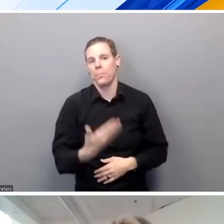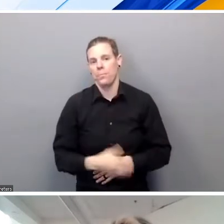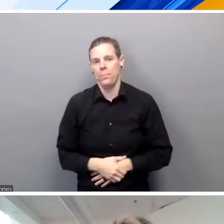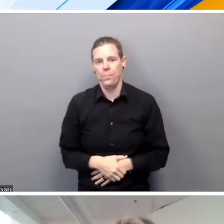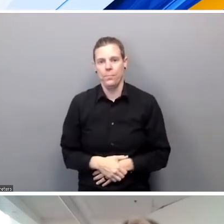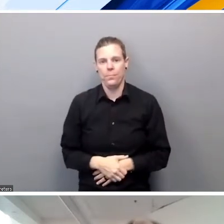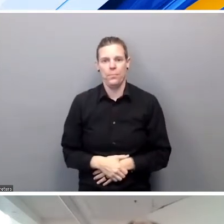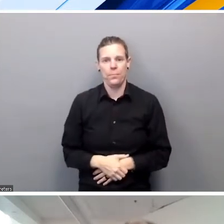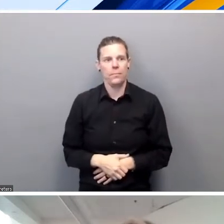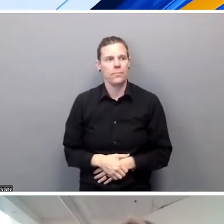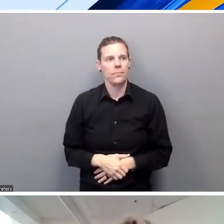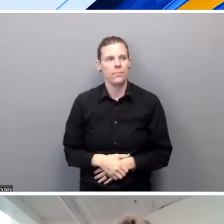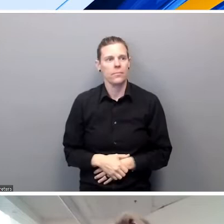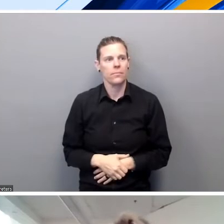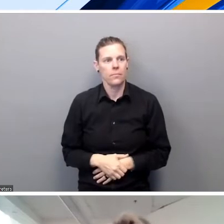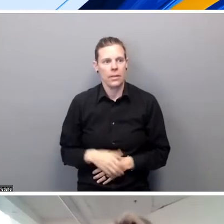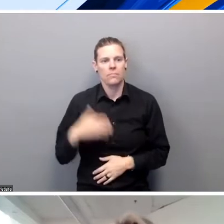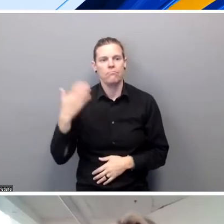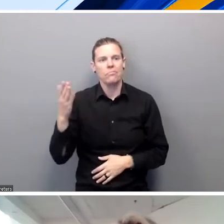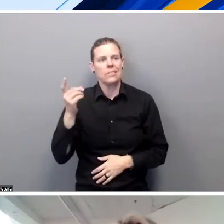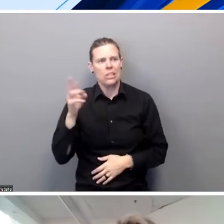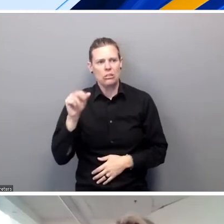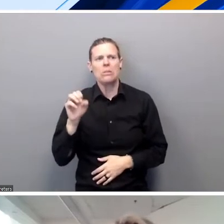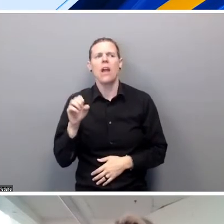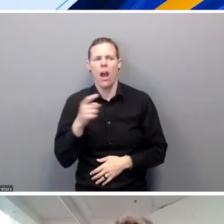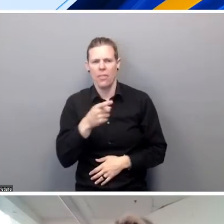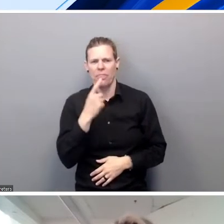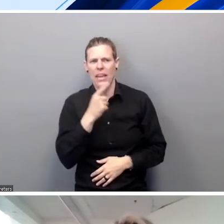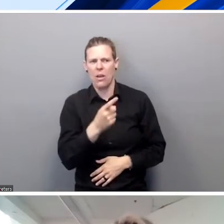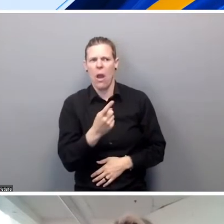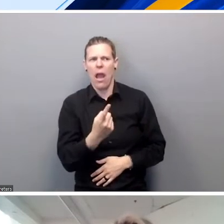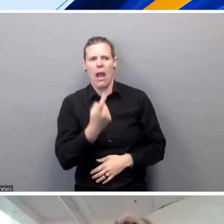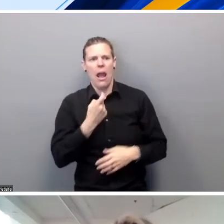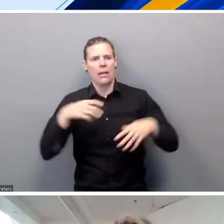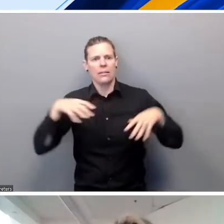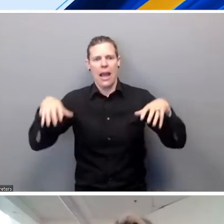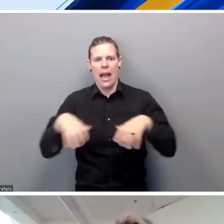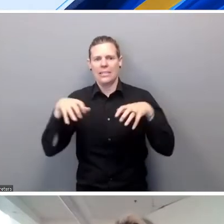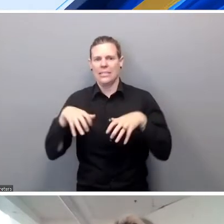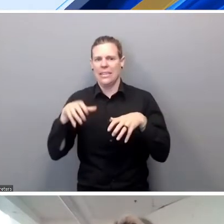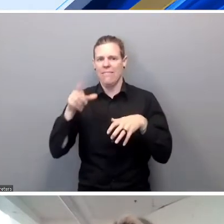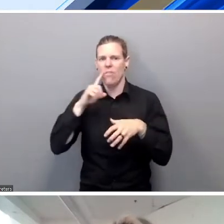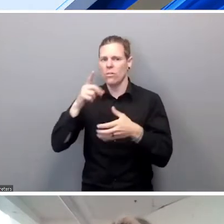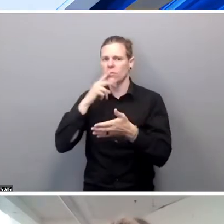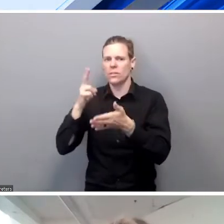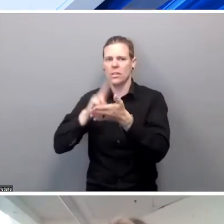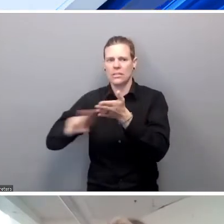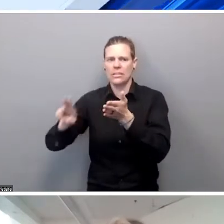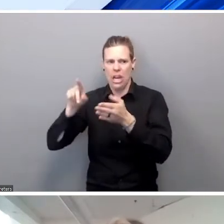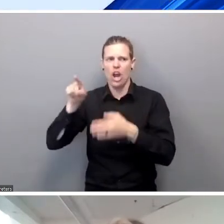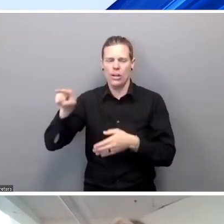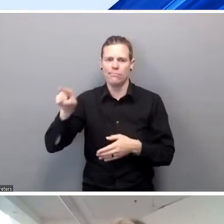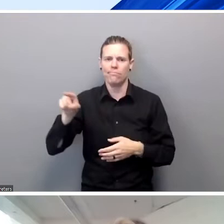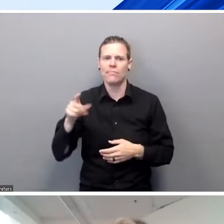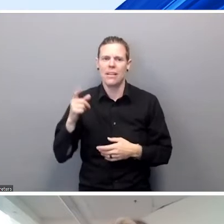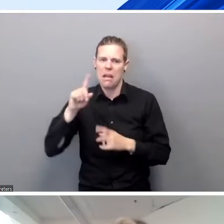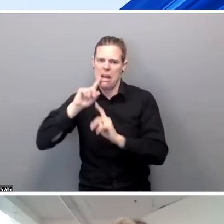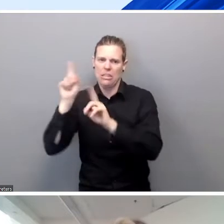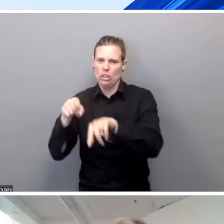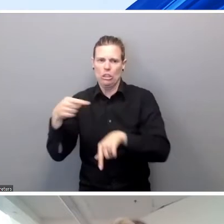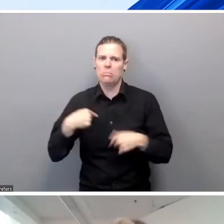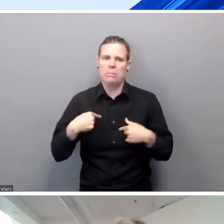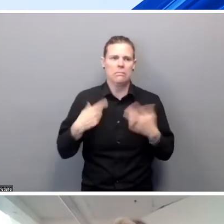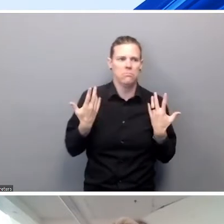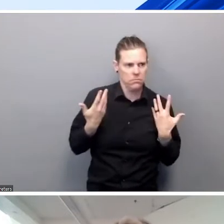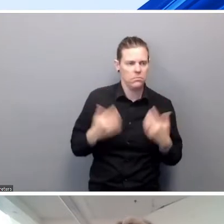pretty sure you're asking the Dr. Scrace, who's the acting Secretary of Health, that question, but let me just tell you, the David Scrace,